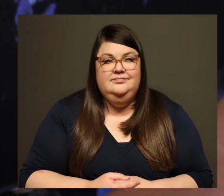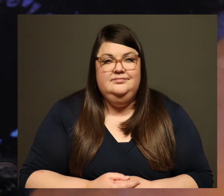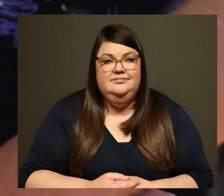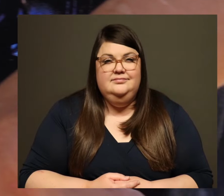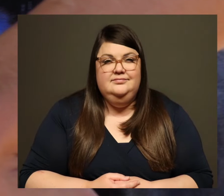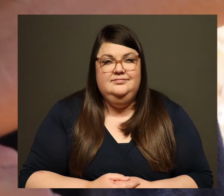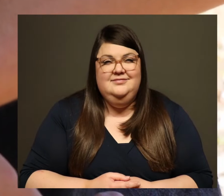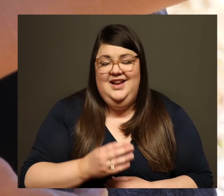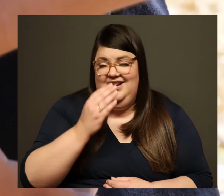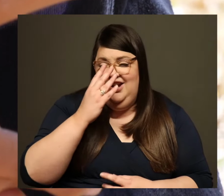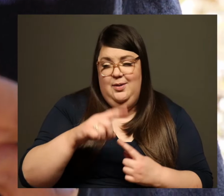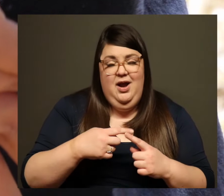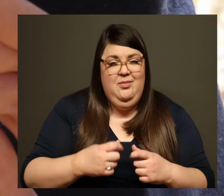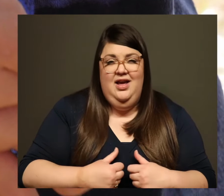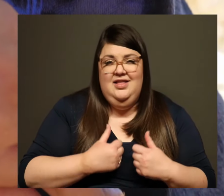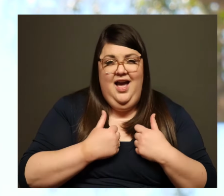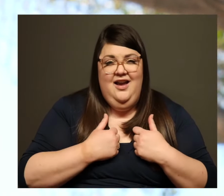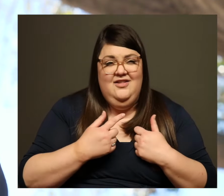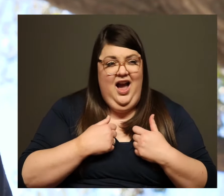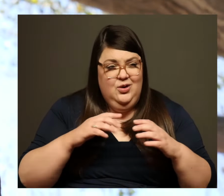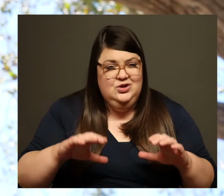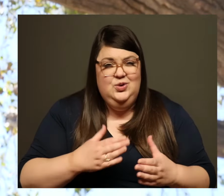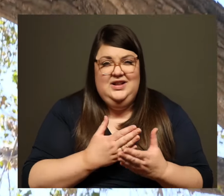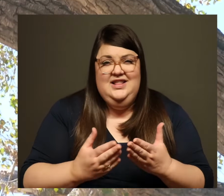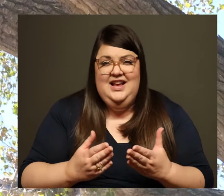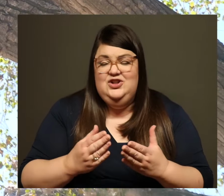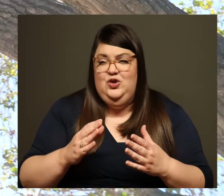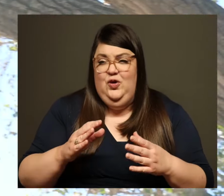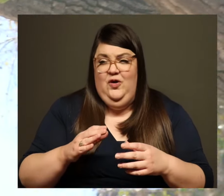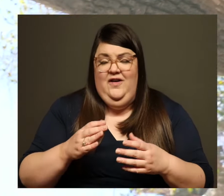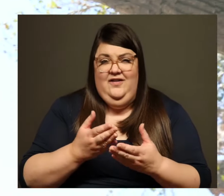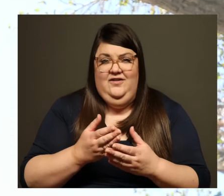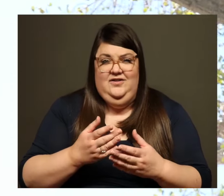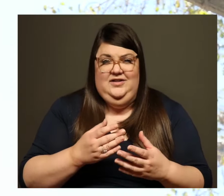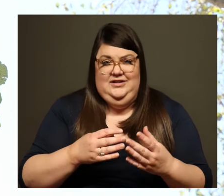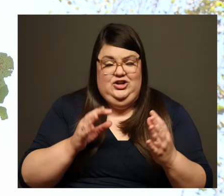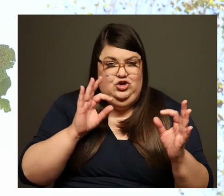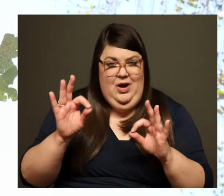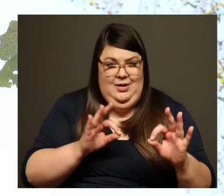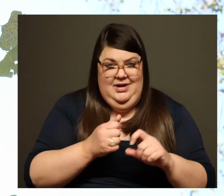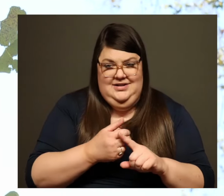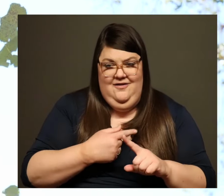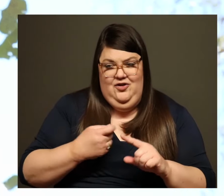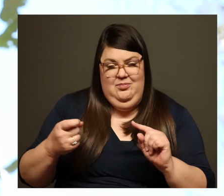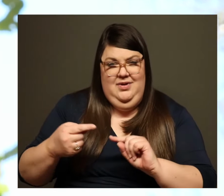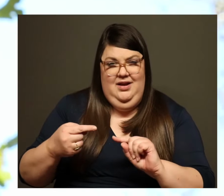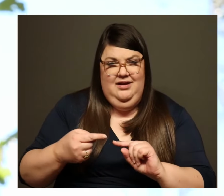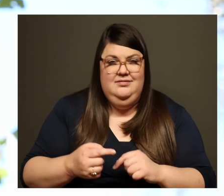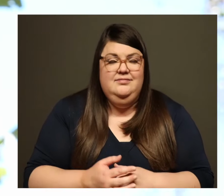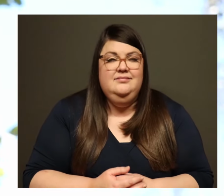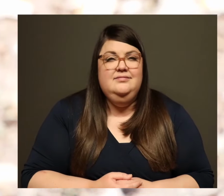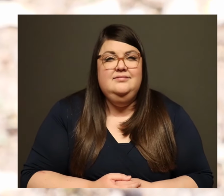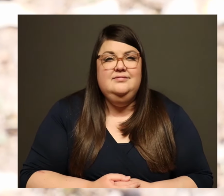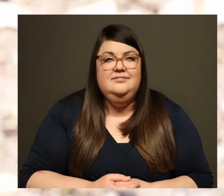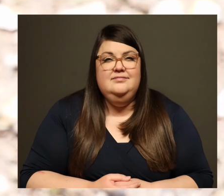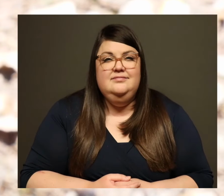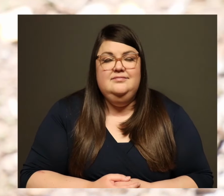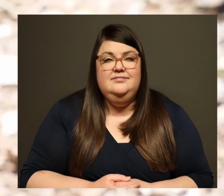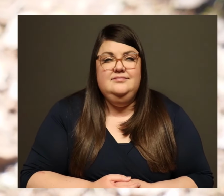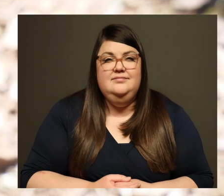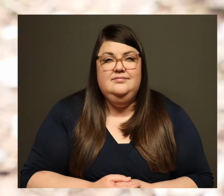I didn't care about my life, but I was doing to feel something else other than pain. The sun flares in the low-angle view.